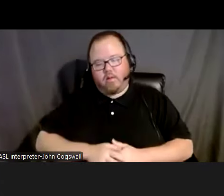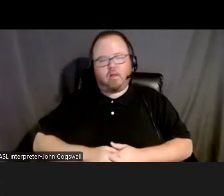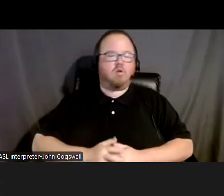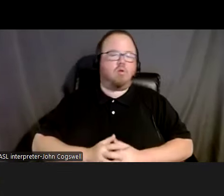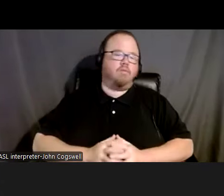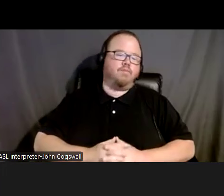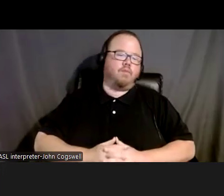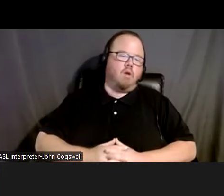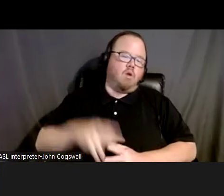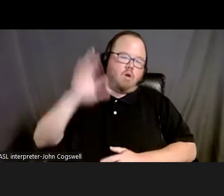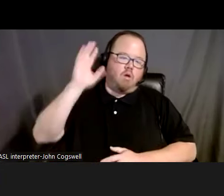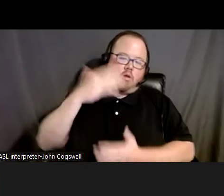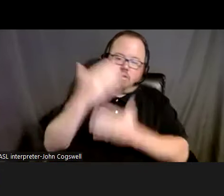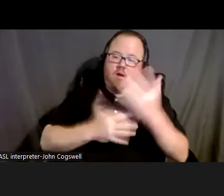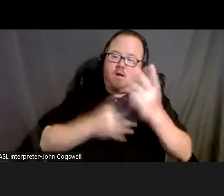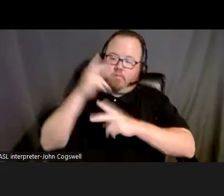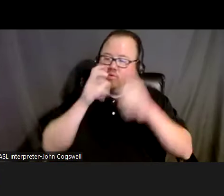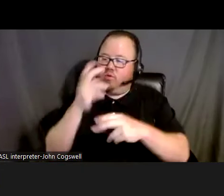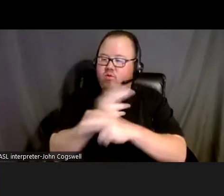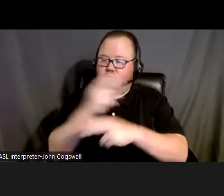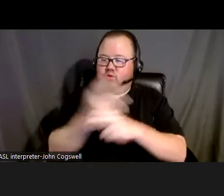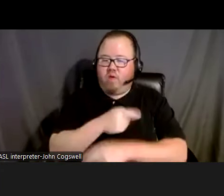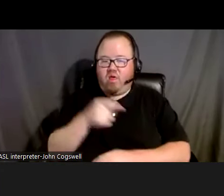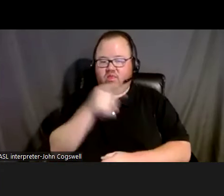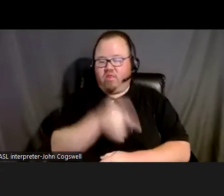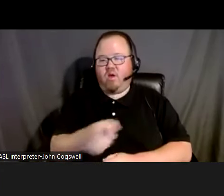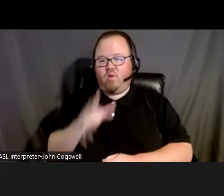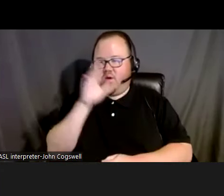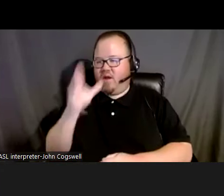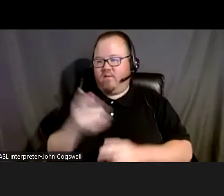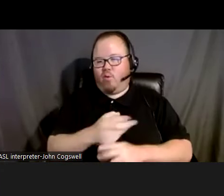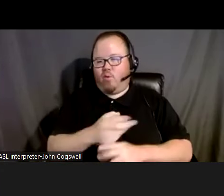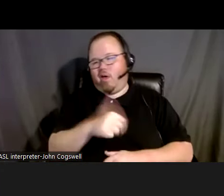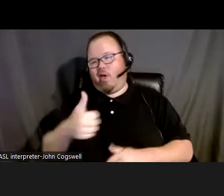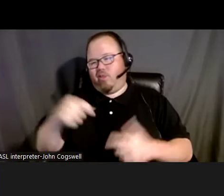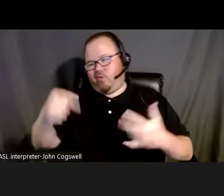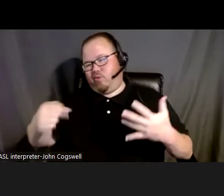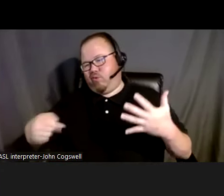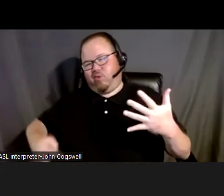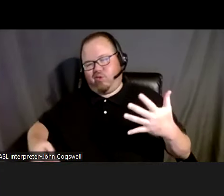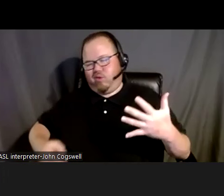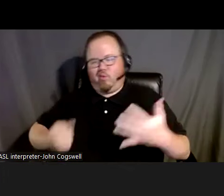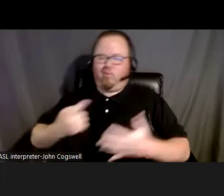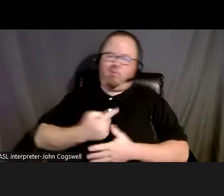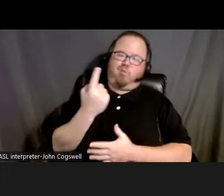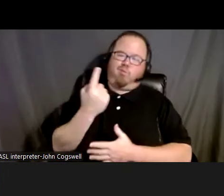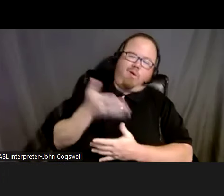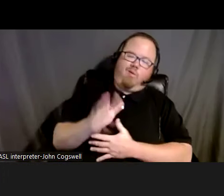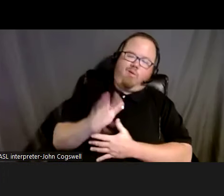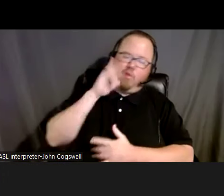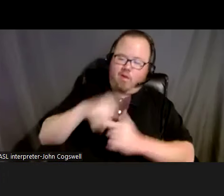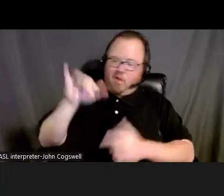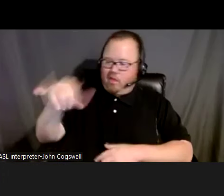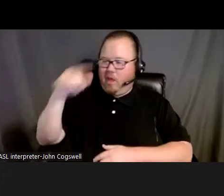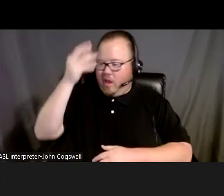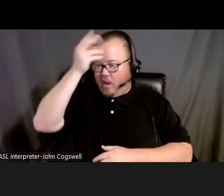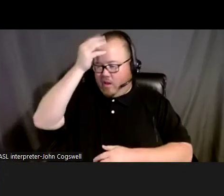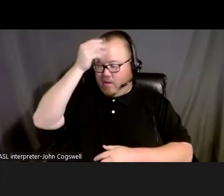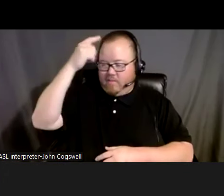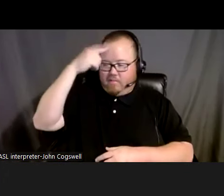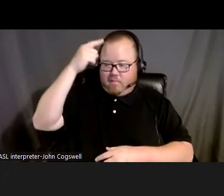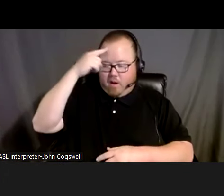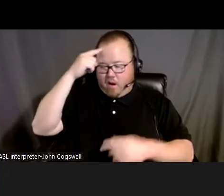some people who would utilize this mechanism would never use some of these other mechanisms. And I think the mentality, and I think this is why we ended